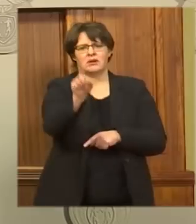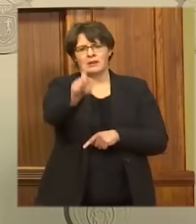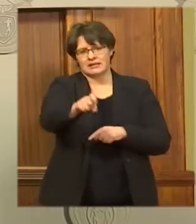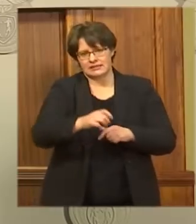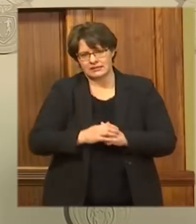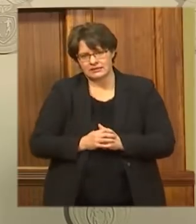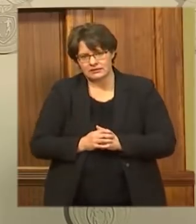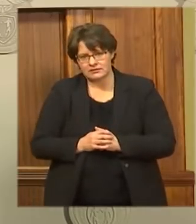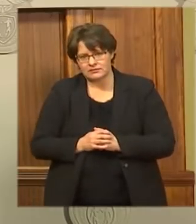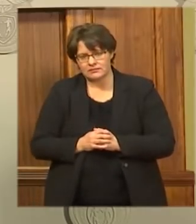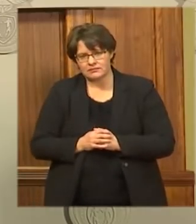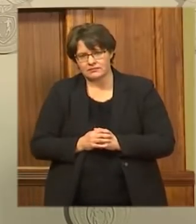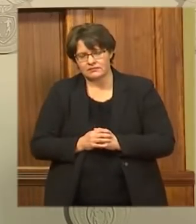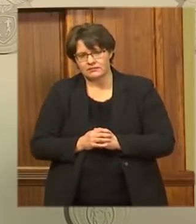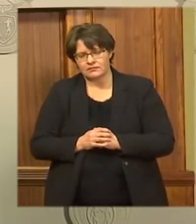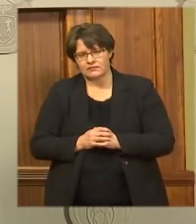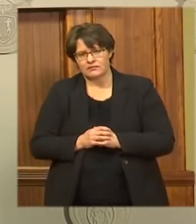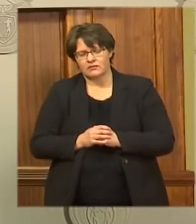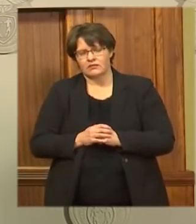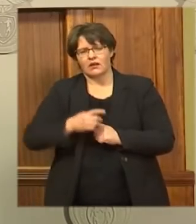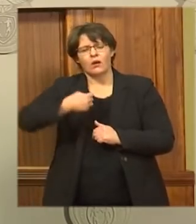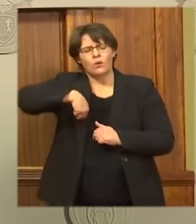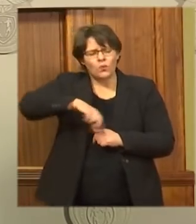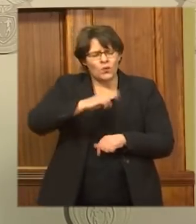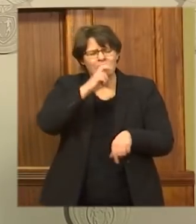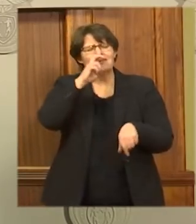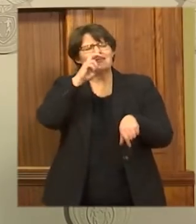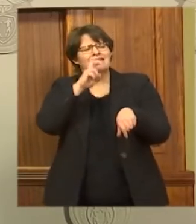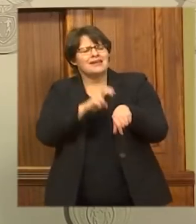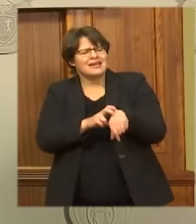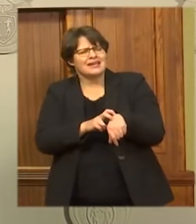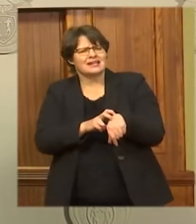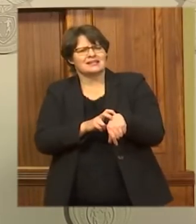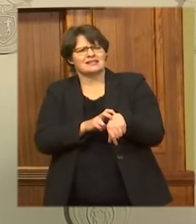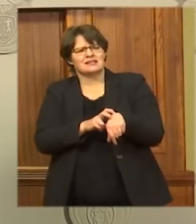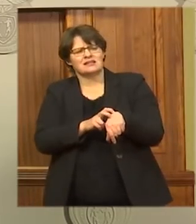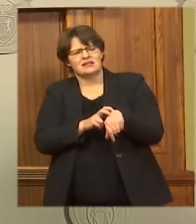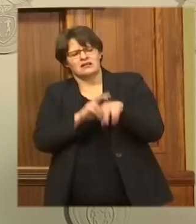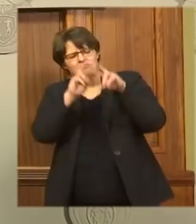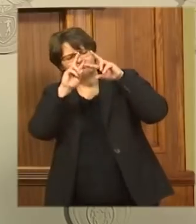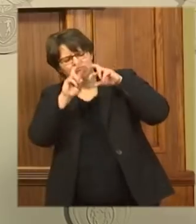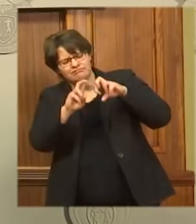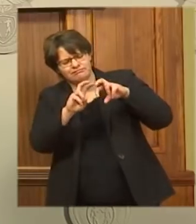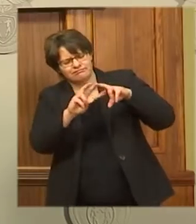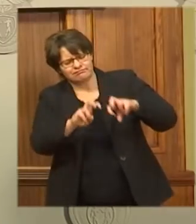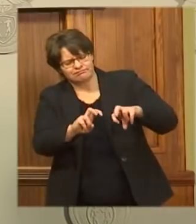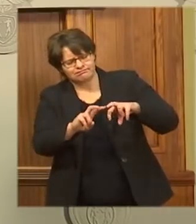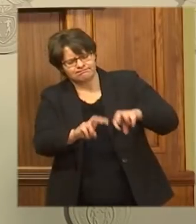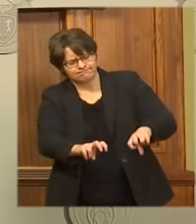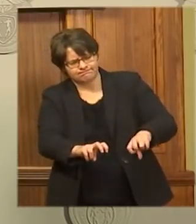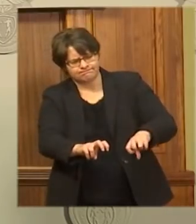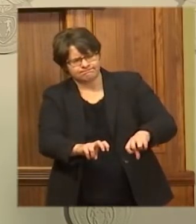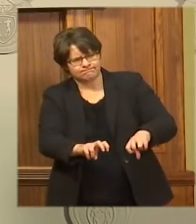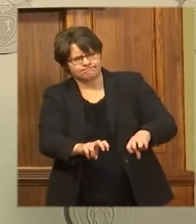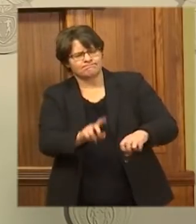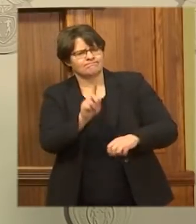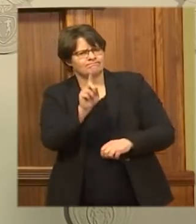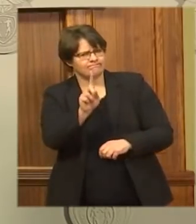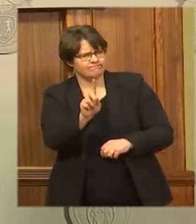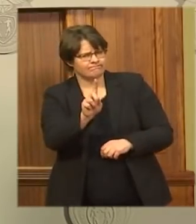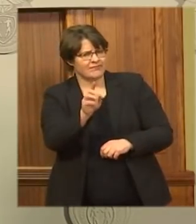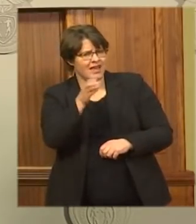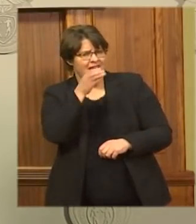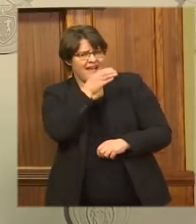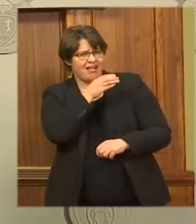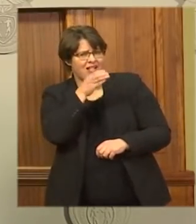But we will also need to look at further, more drastic measures to